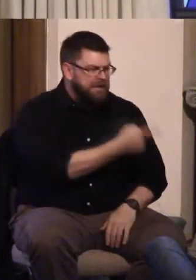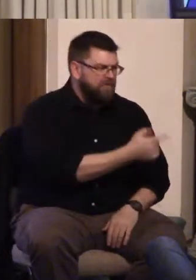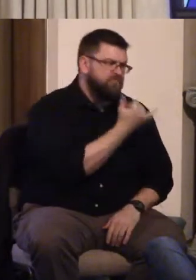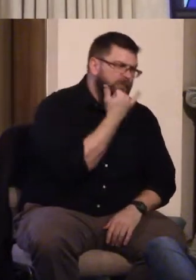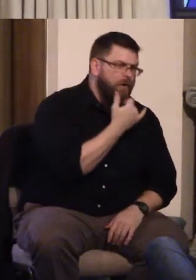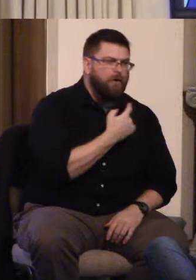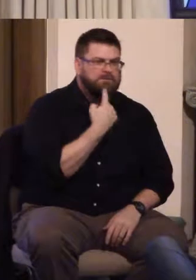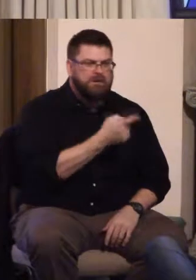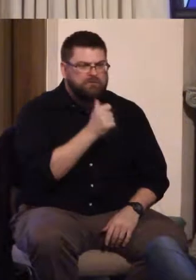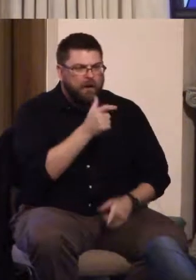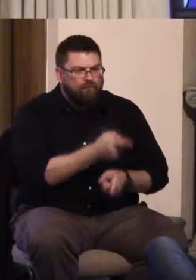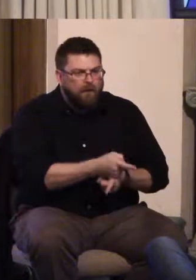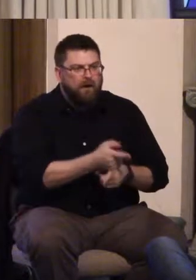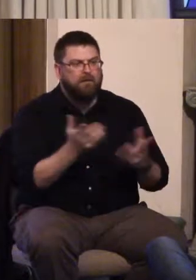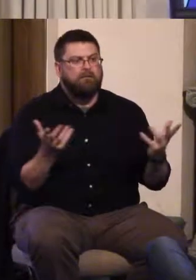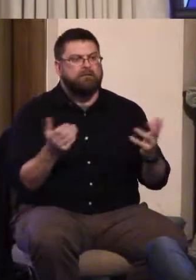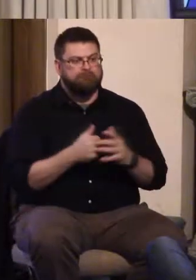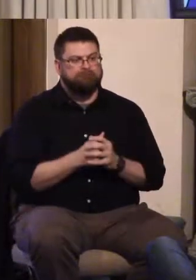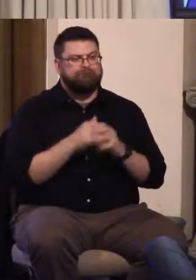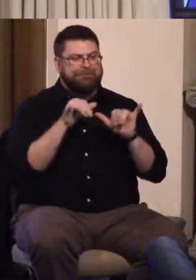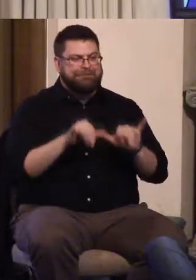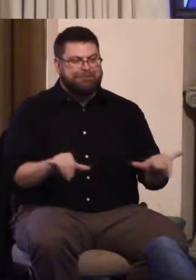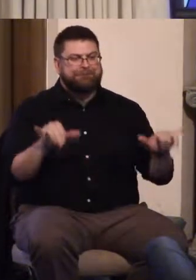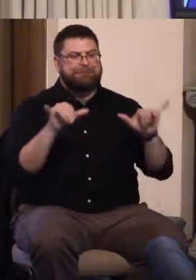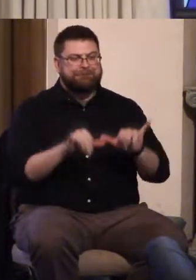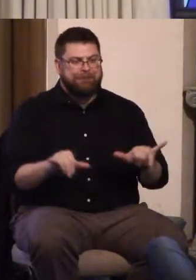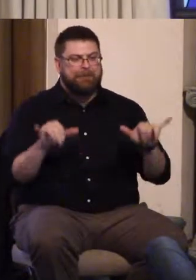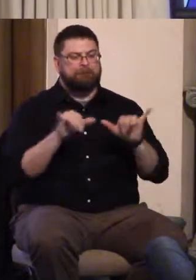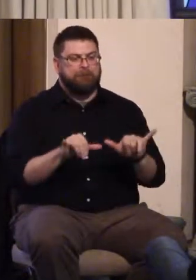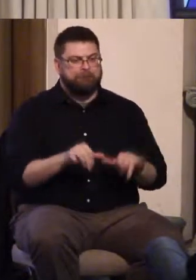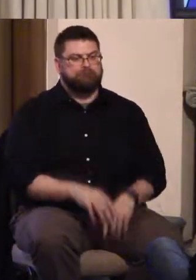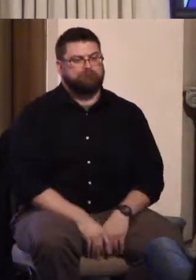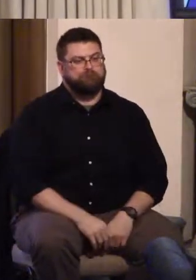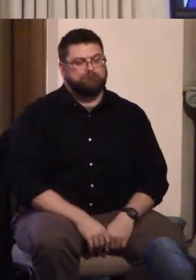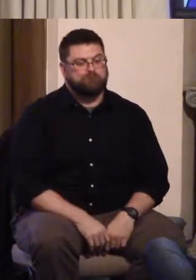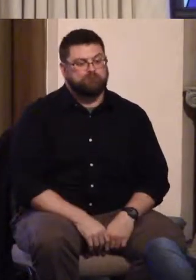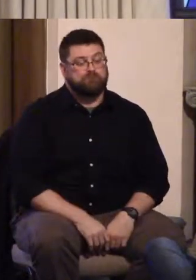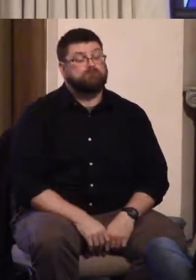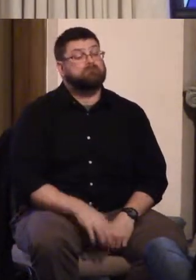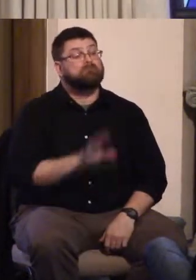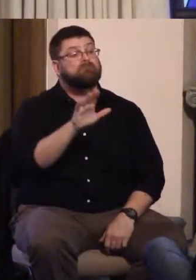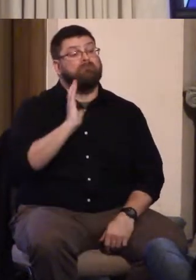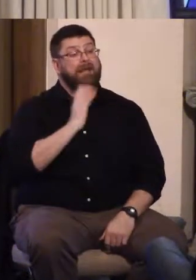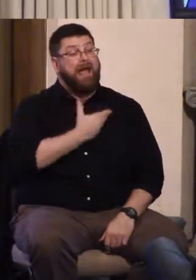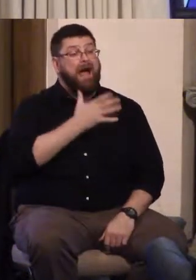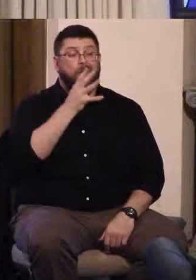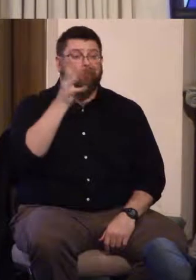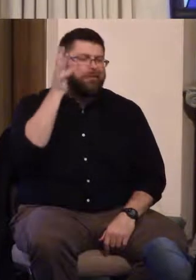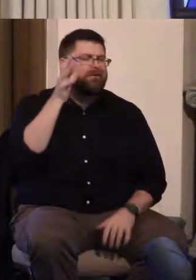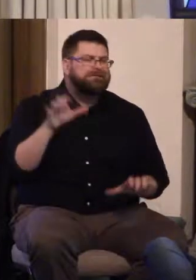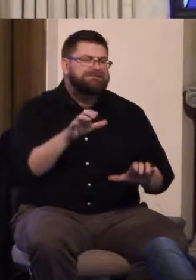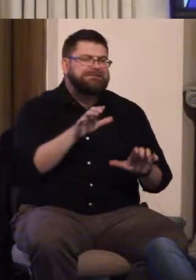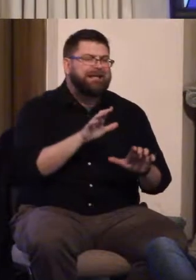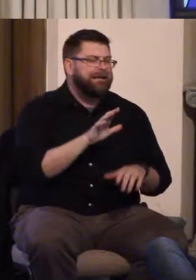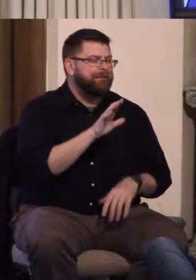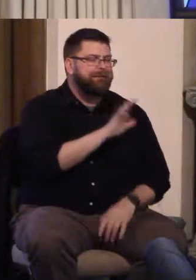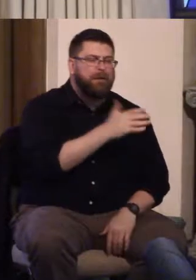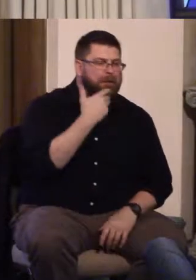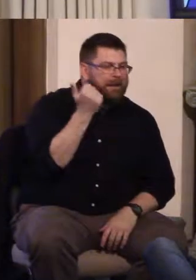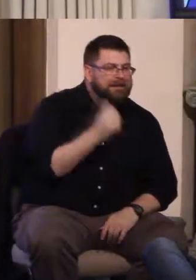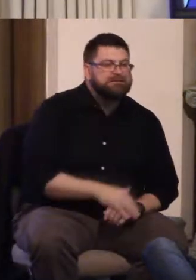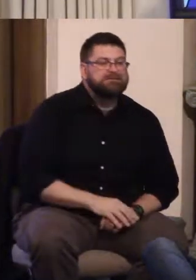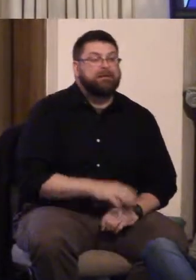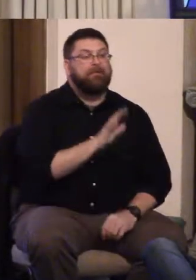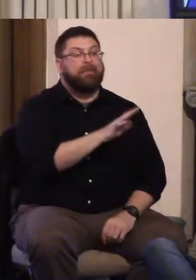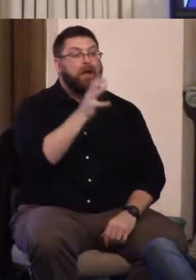ad nauseum, right? It just goes back and back and back. That our parents did their best, and their parents did